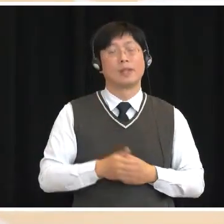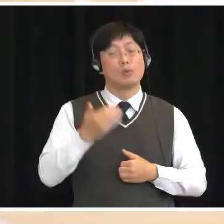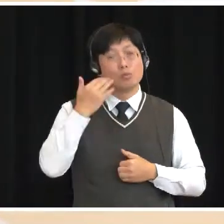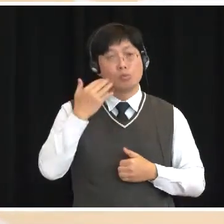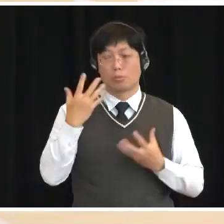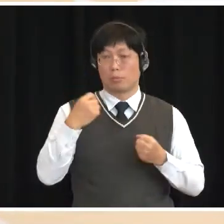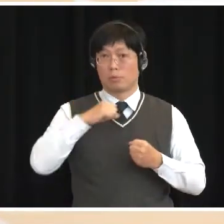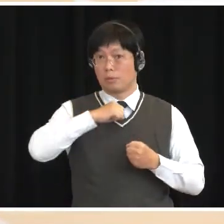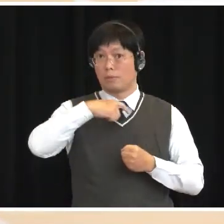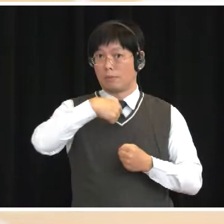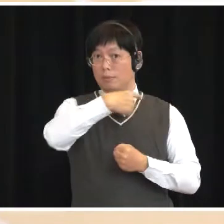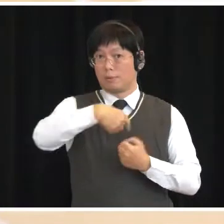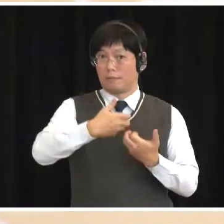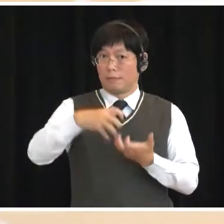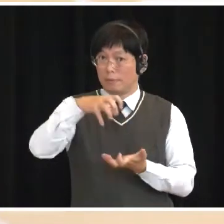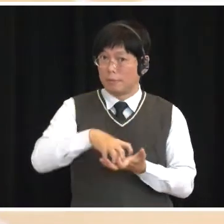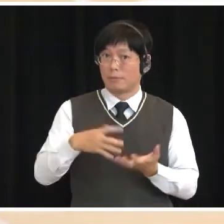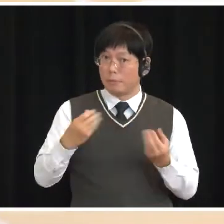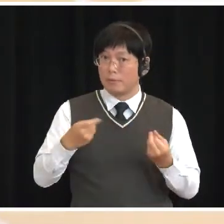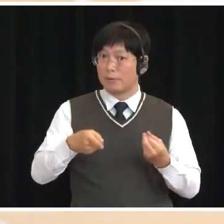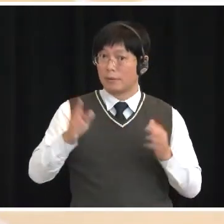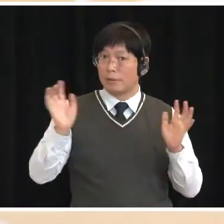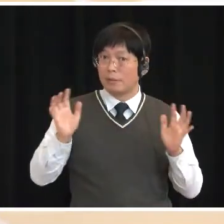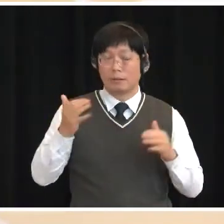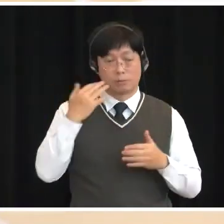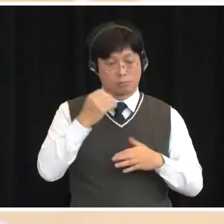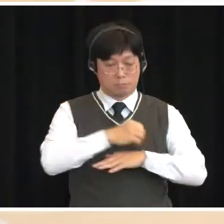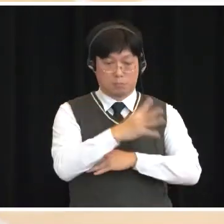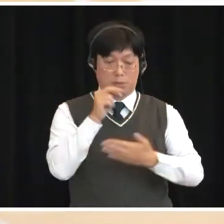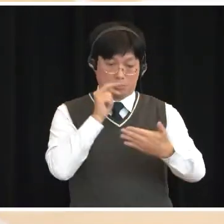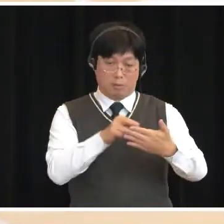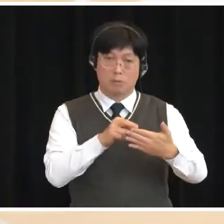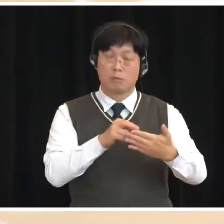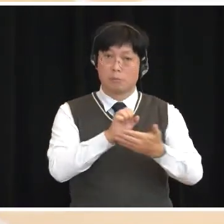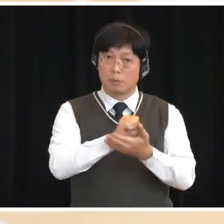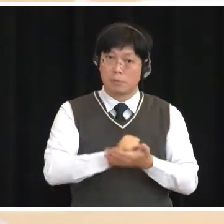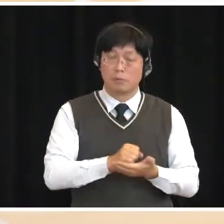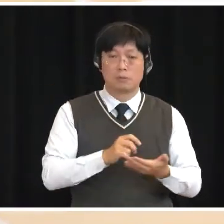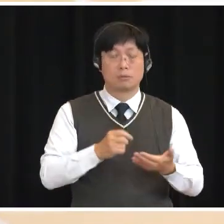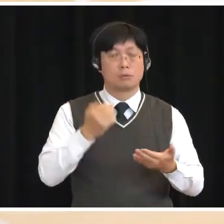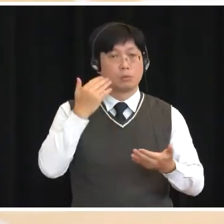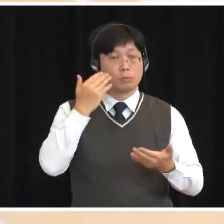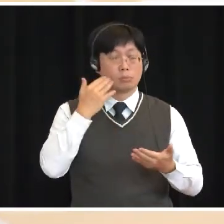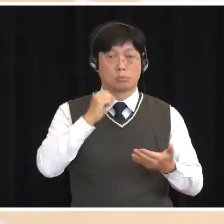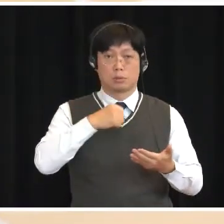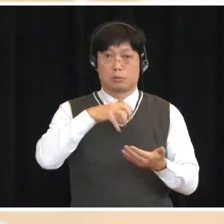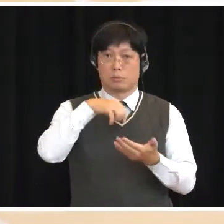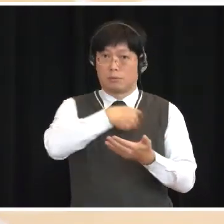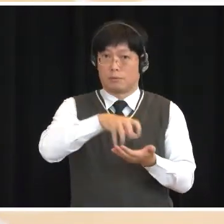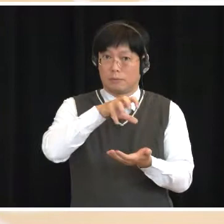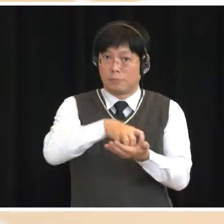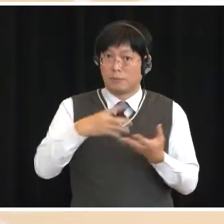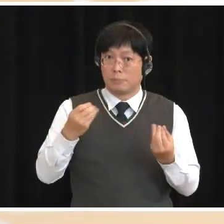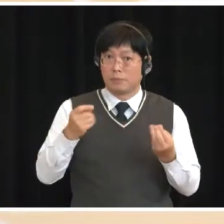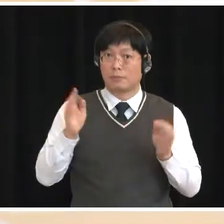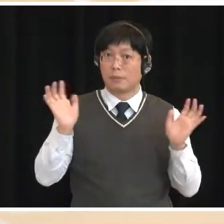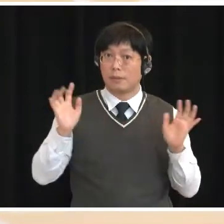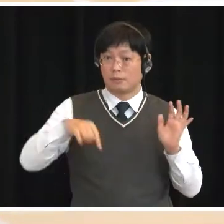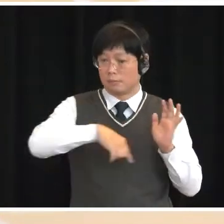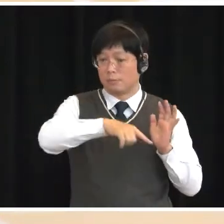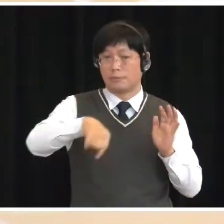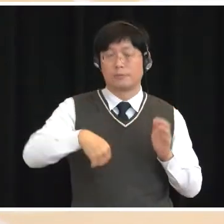report well, stateless children can get the Taiwanese nationality if they are